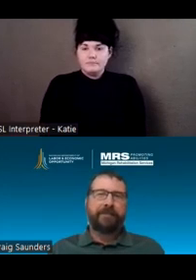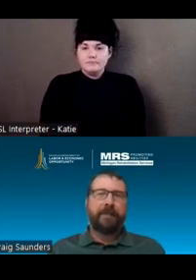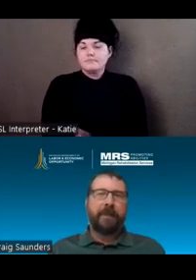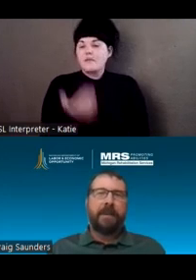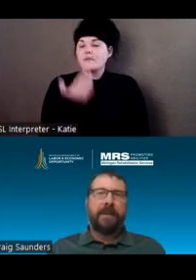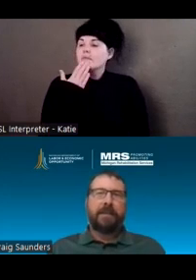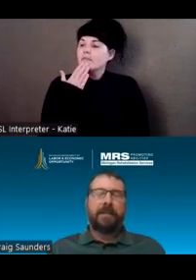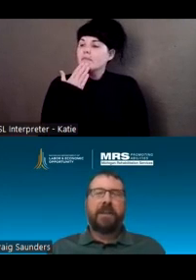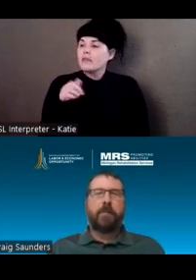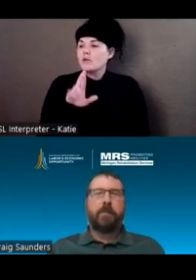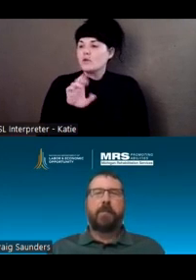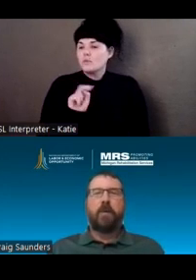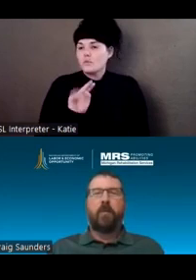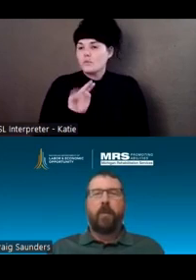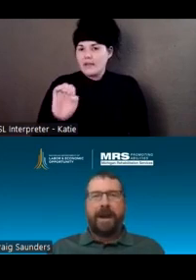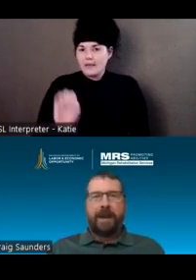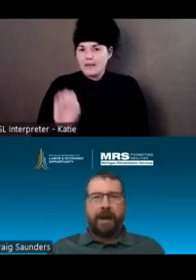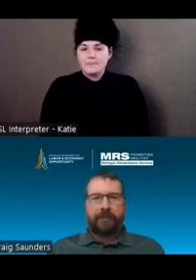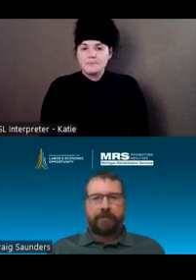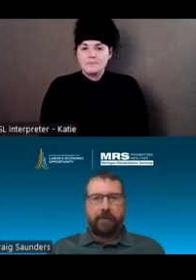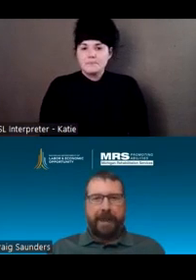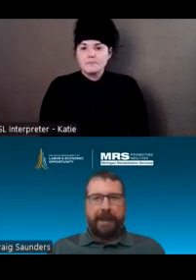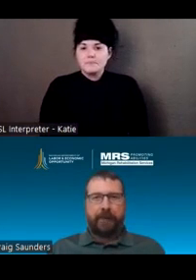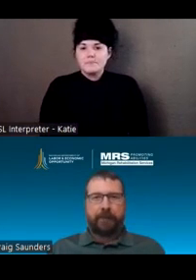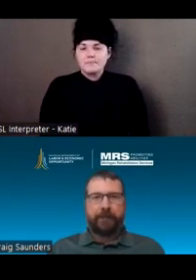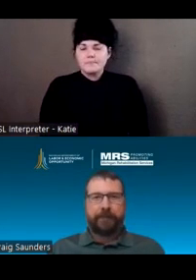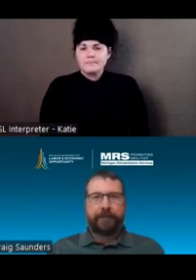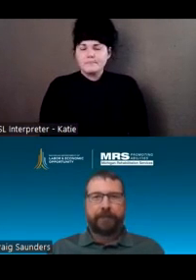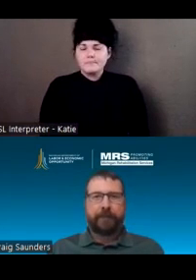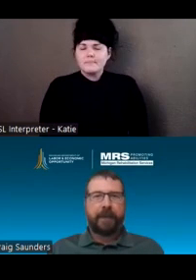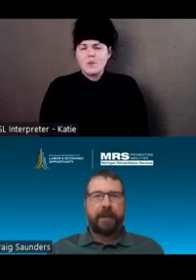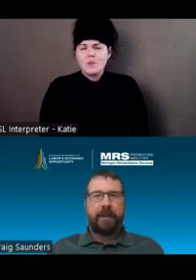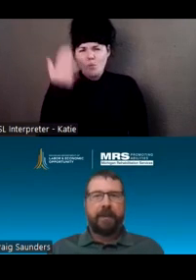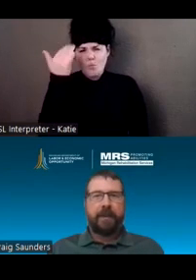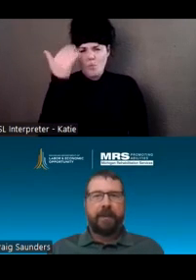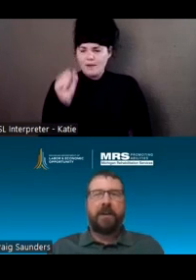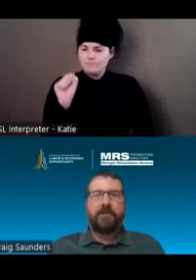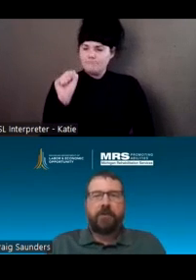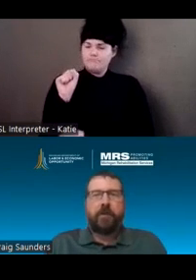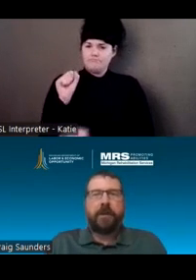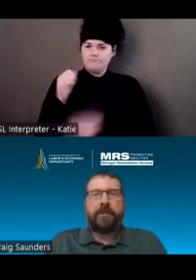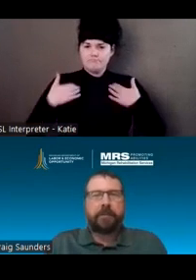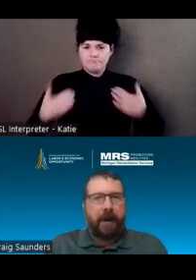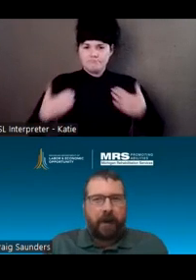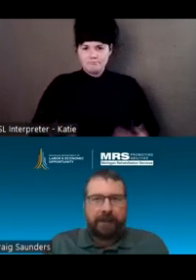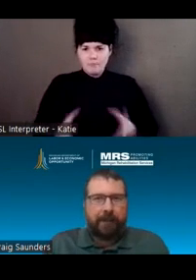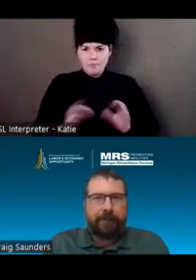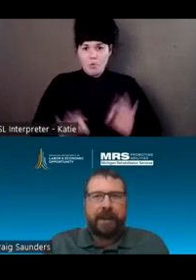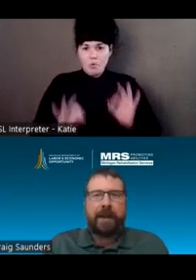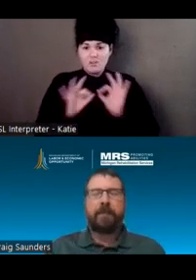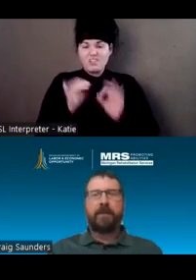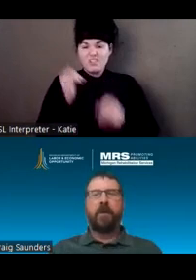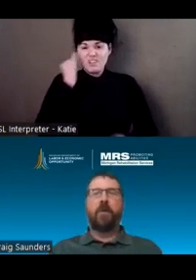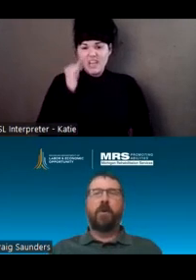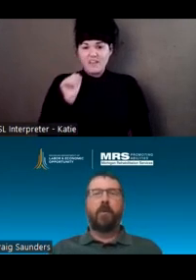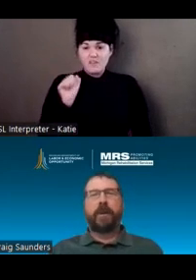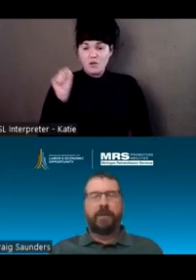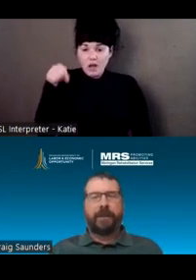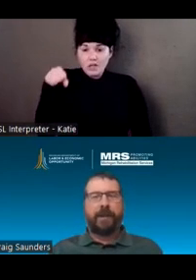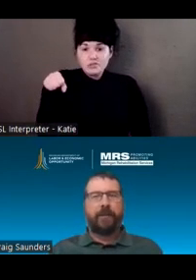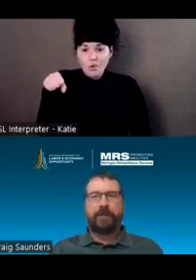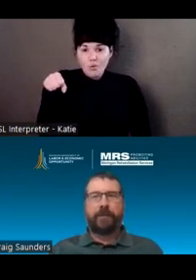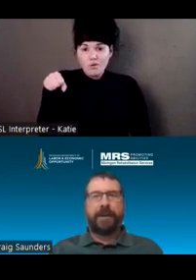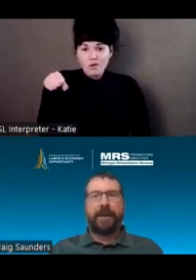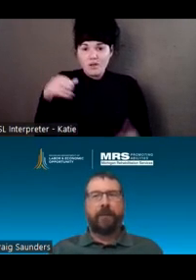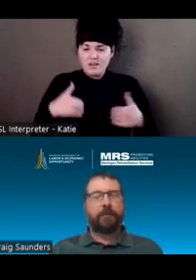Renee. Let's talk more about why posture matters. Sitting hunched over a small laptop or working